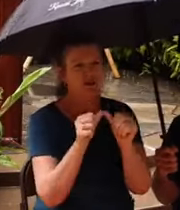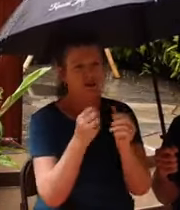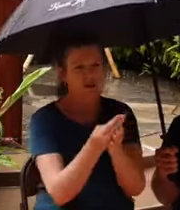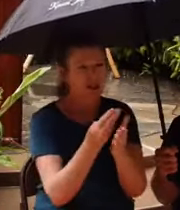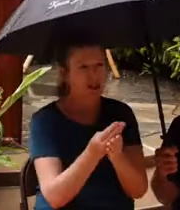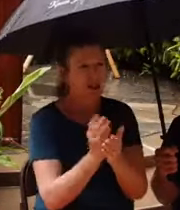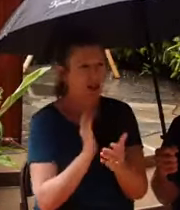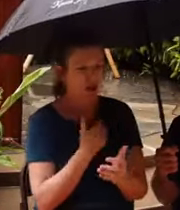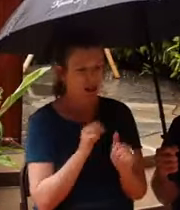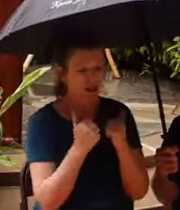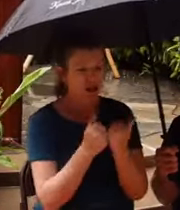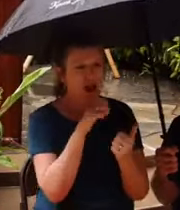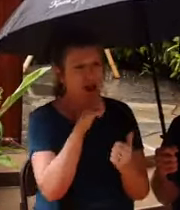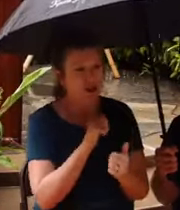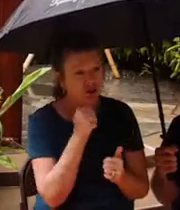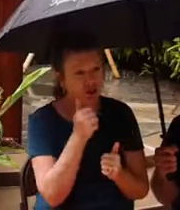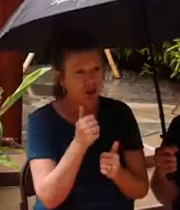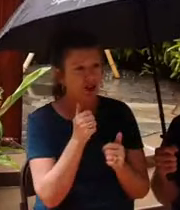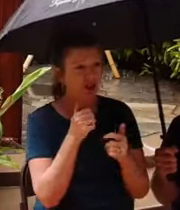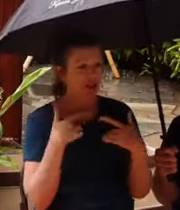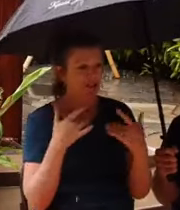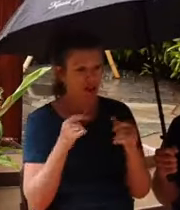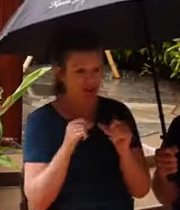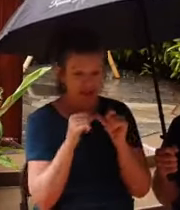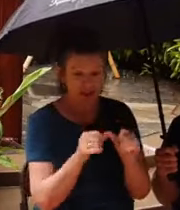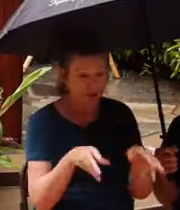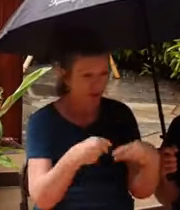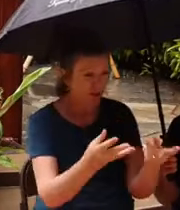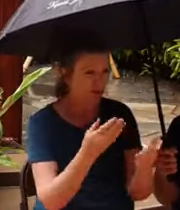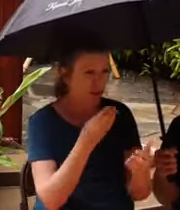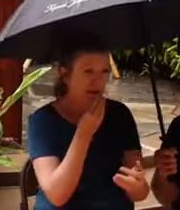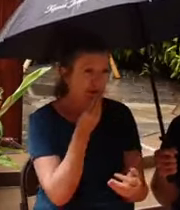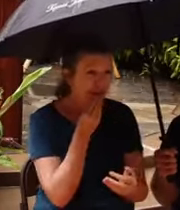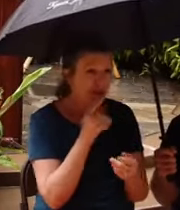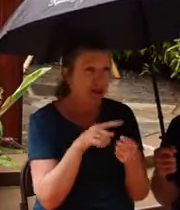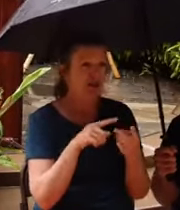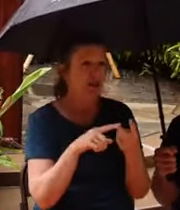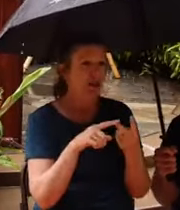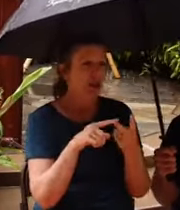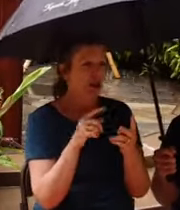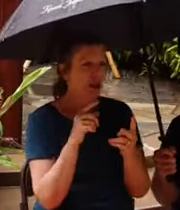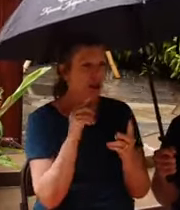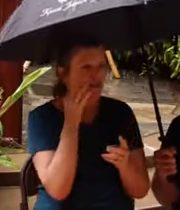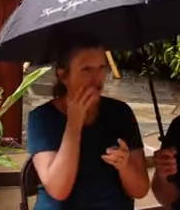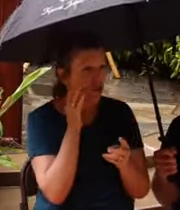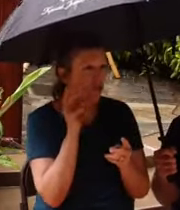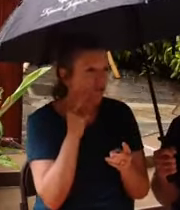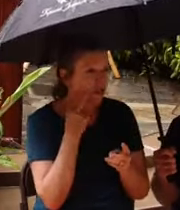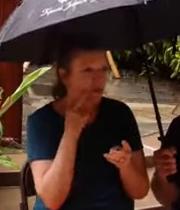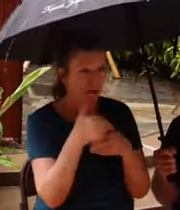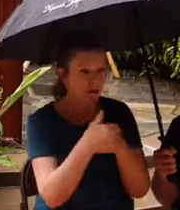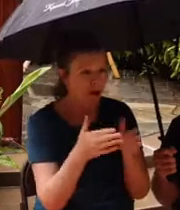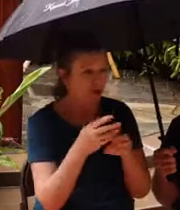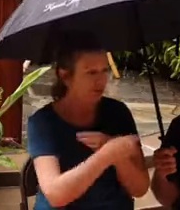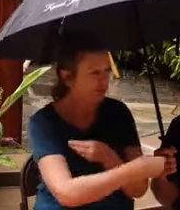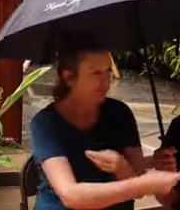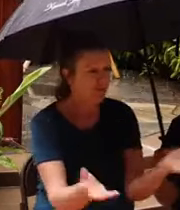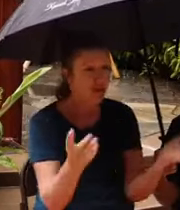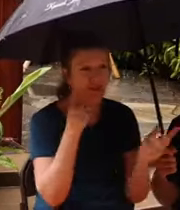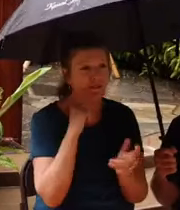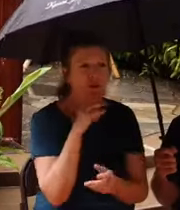on Elderly Affairs continues to deliver meals and produce boxes for our kupuna in need of food